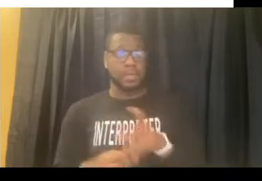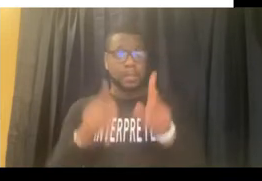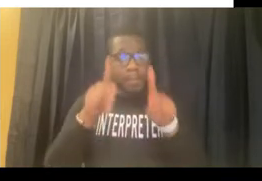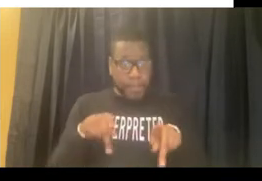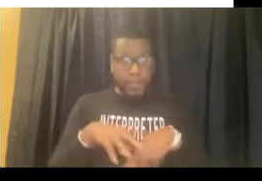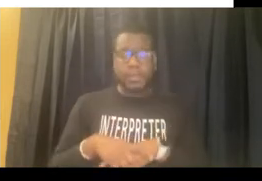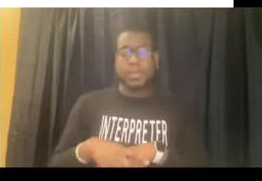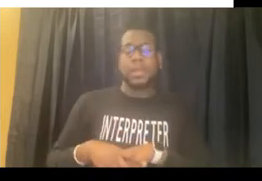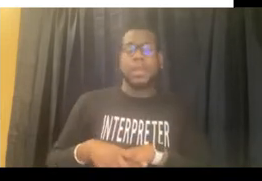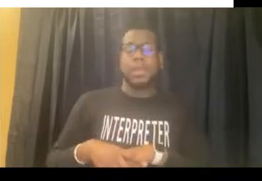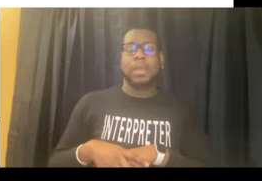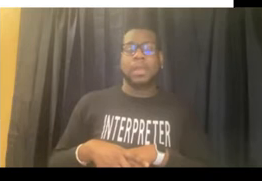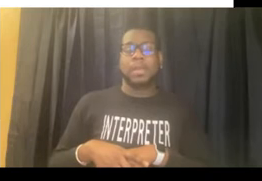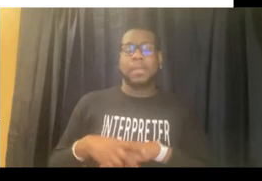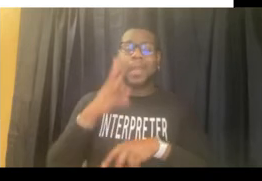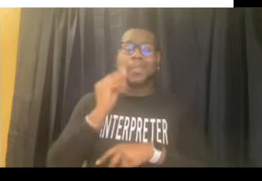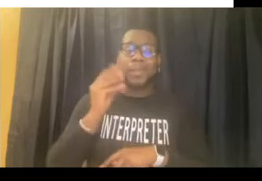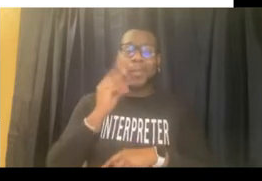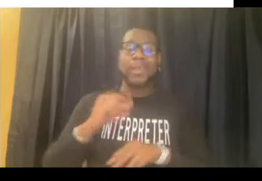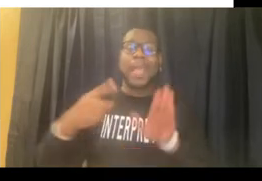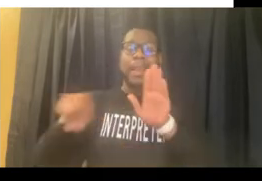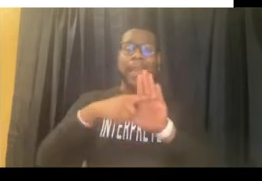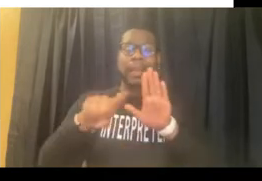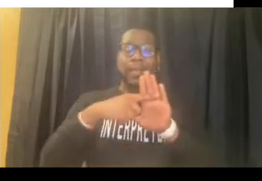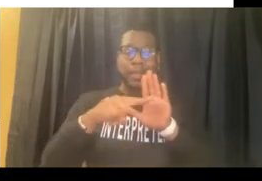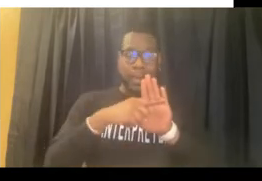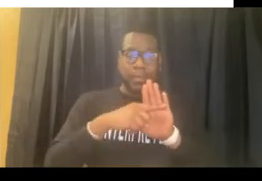there. So taking this into context again, that like,